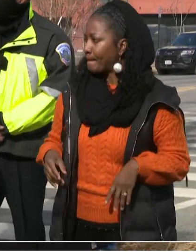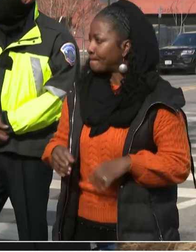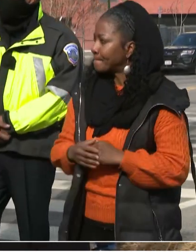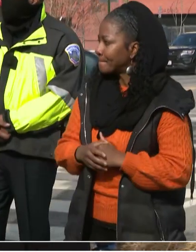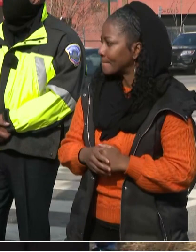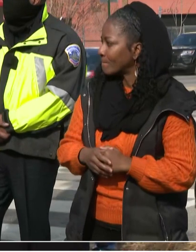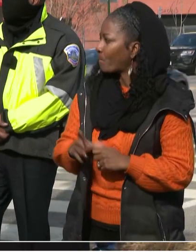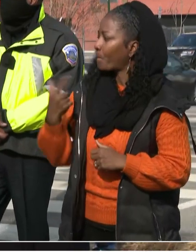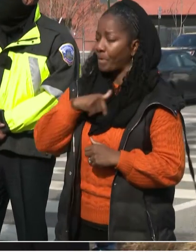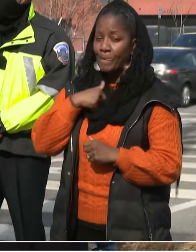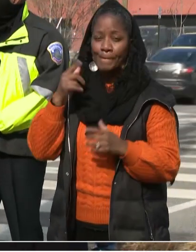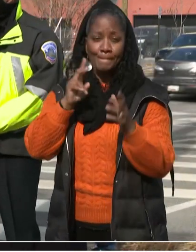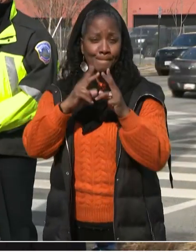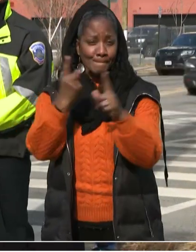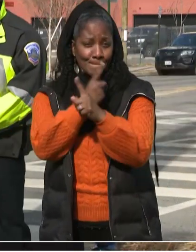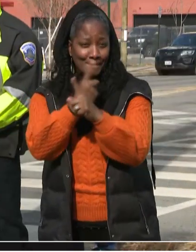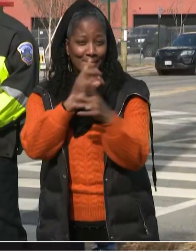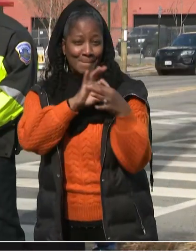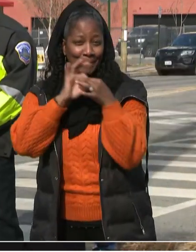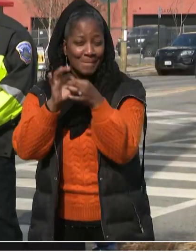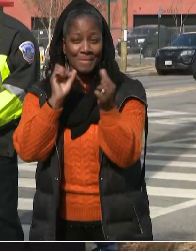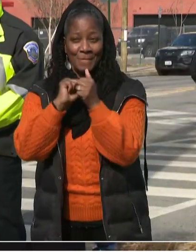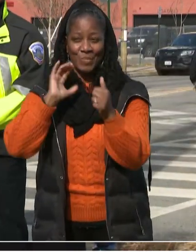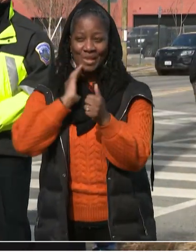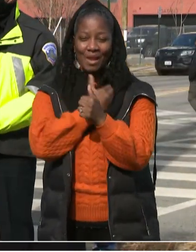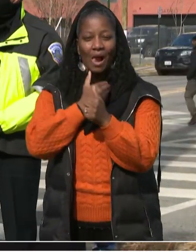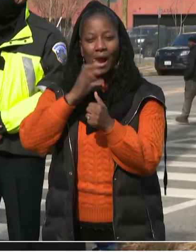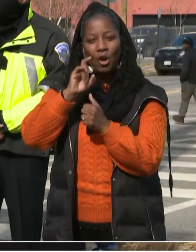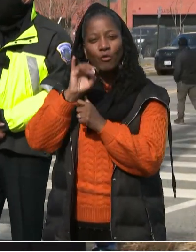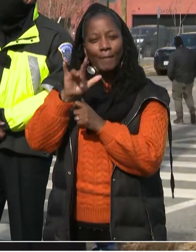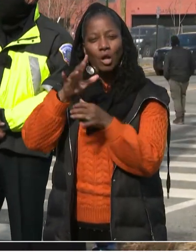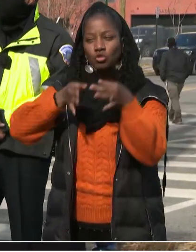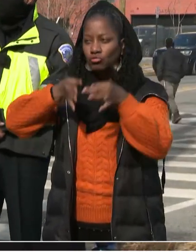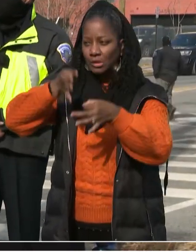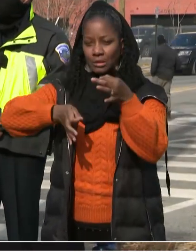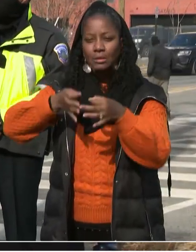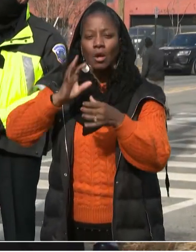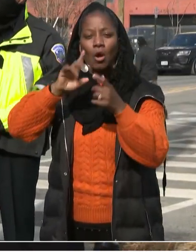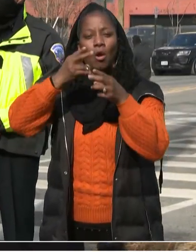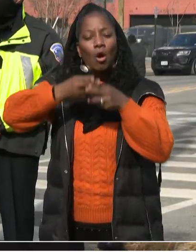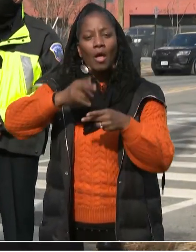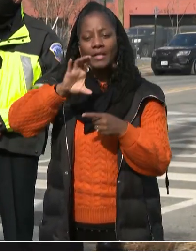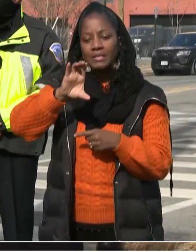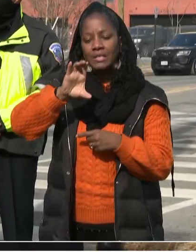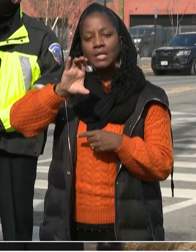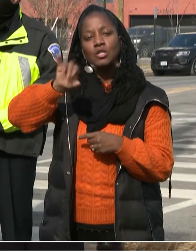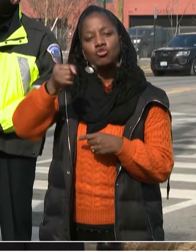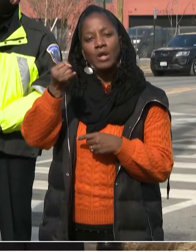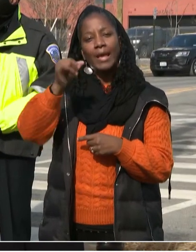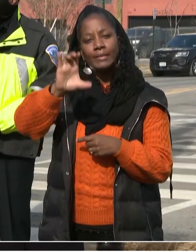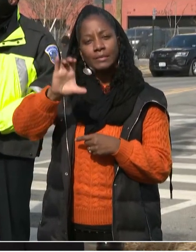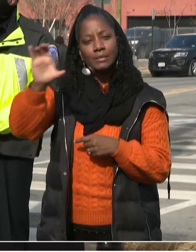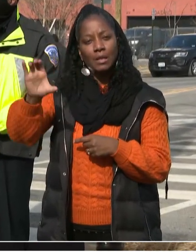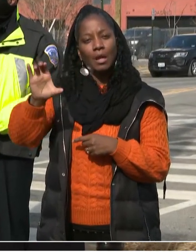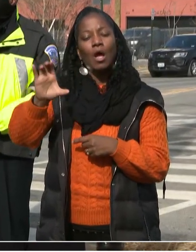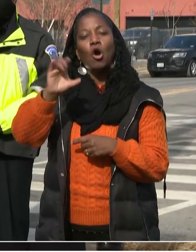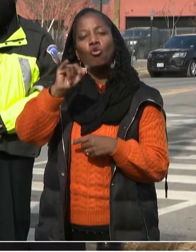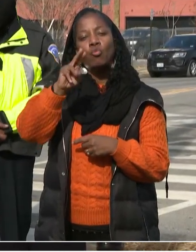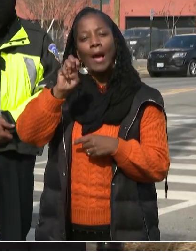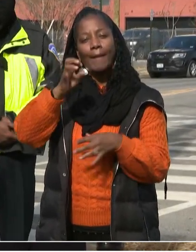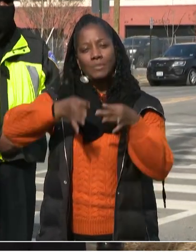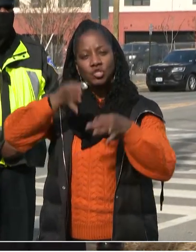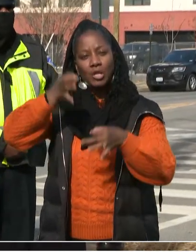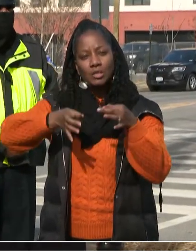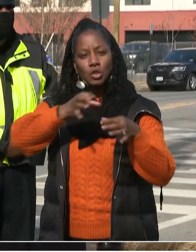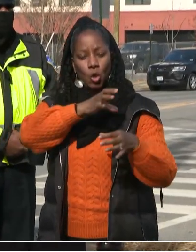regular coordination with our criminal justice partners called the CJCC, the Crime Justice Coordinating